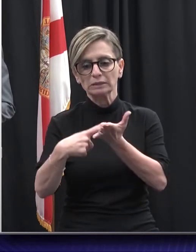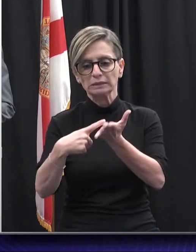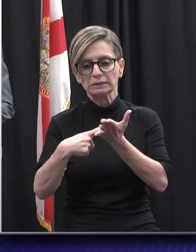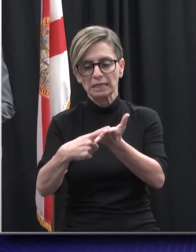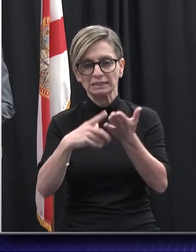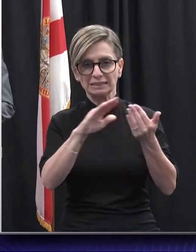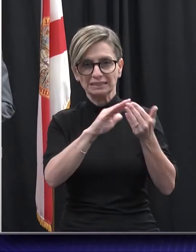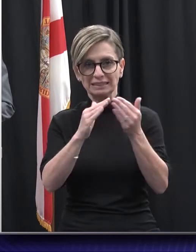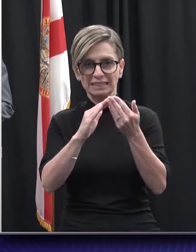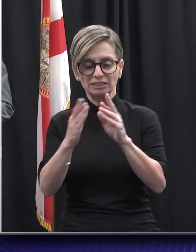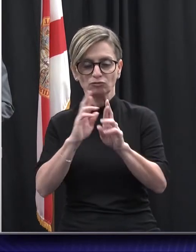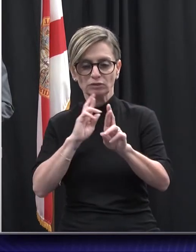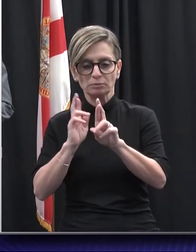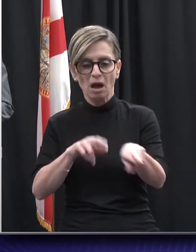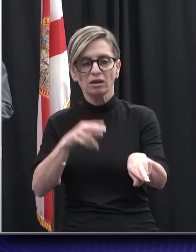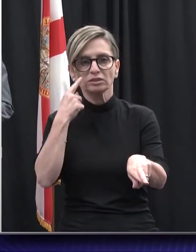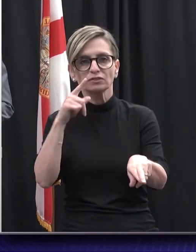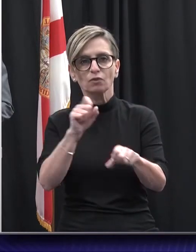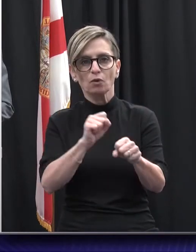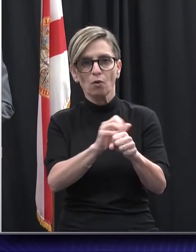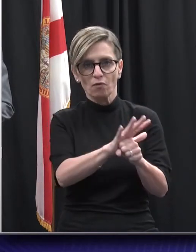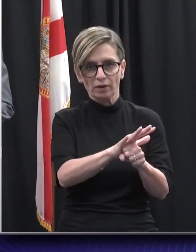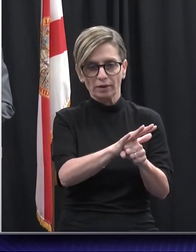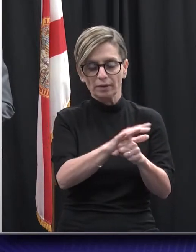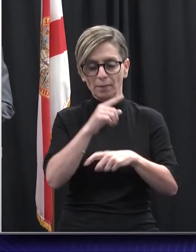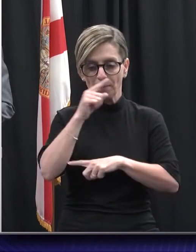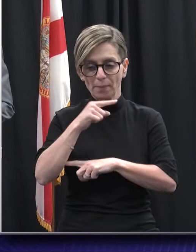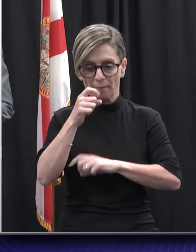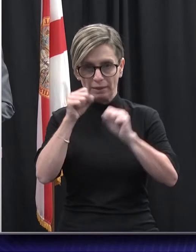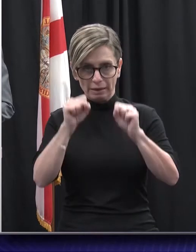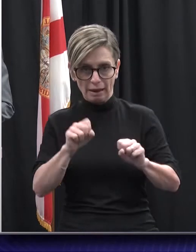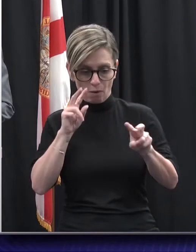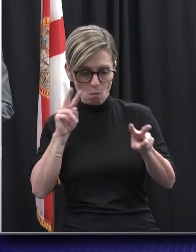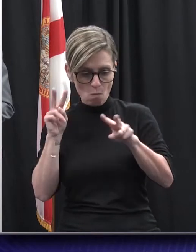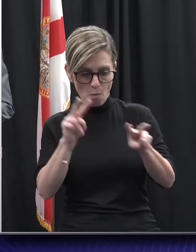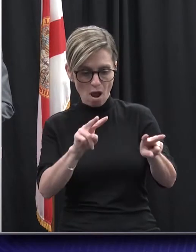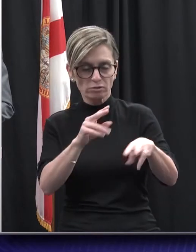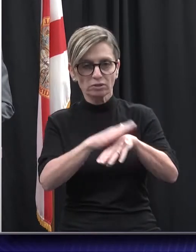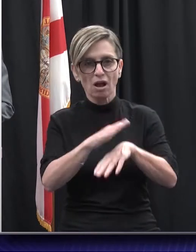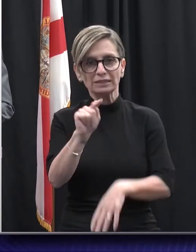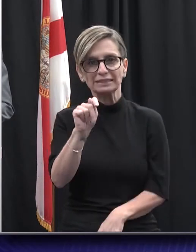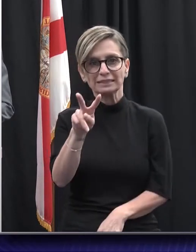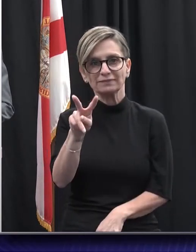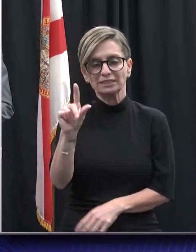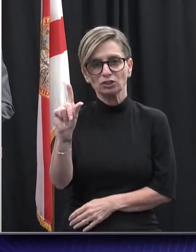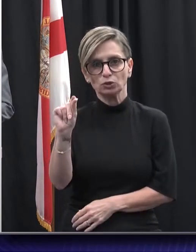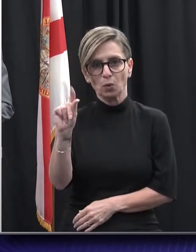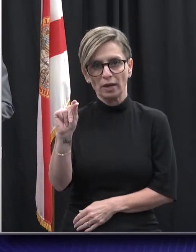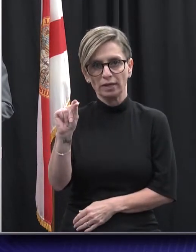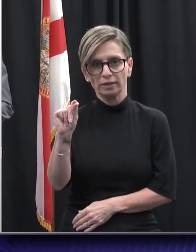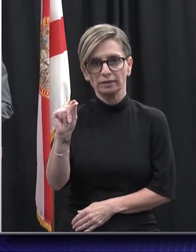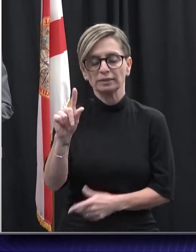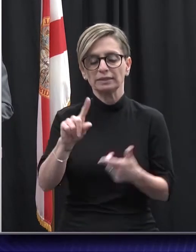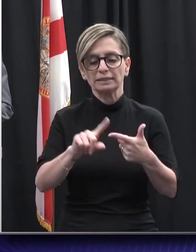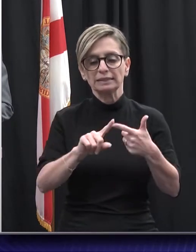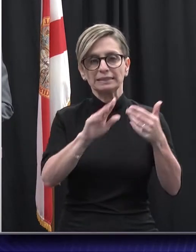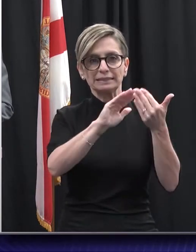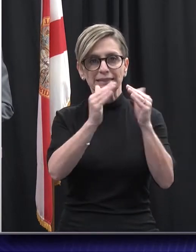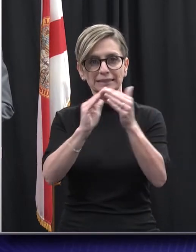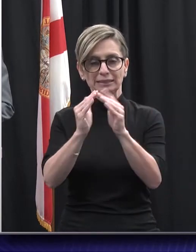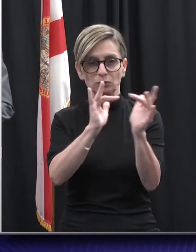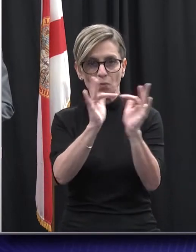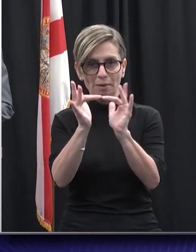COVID-19. The public is able to watch this meeting on TV 20, the city's website, and on